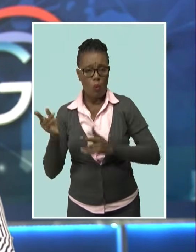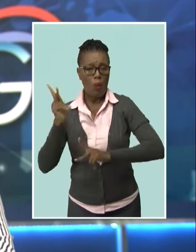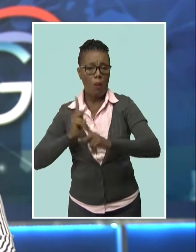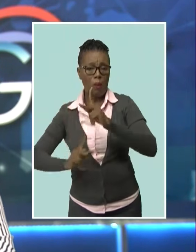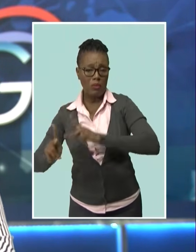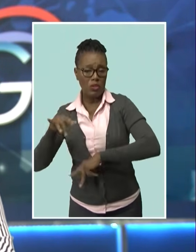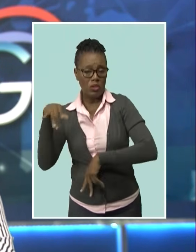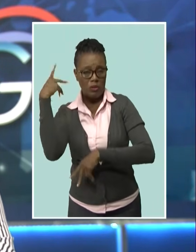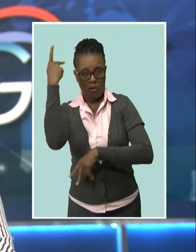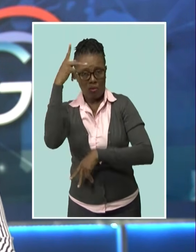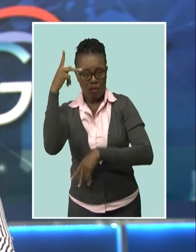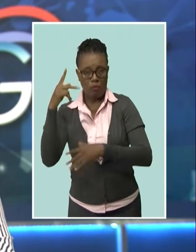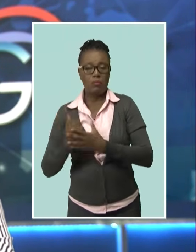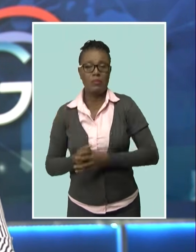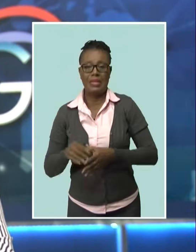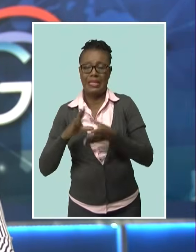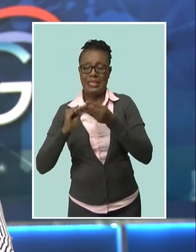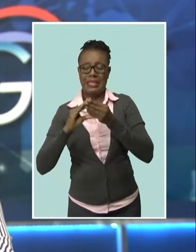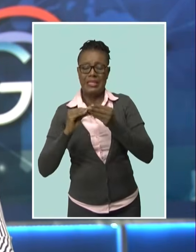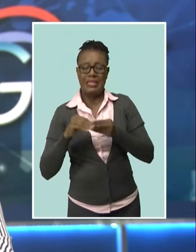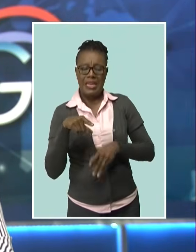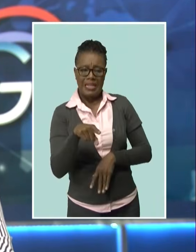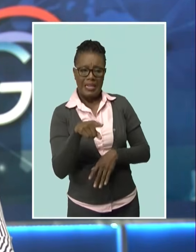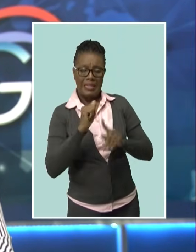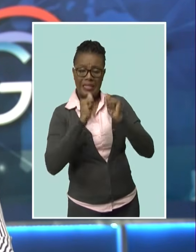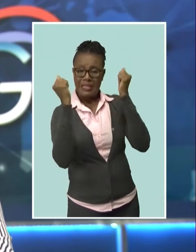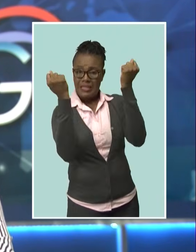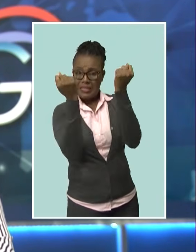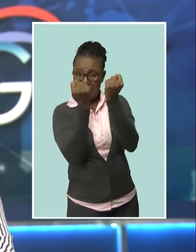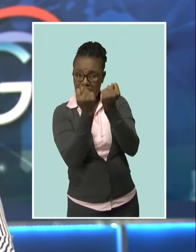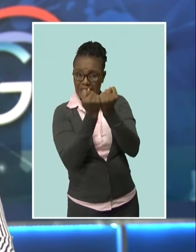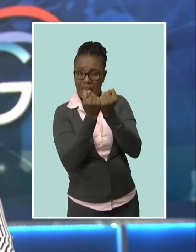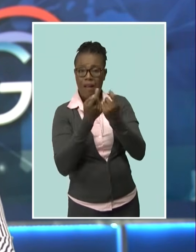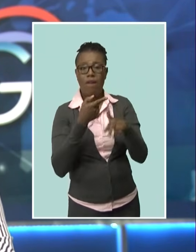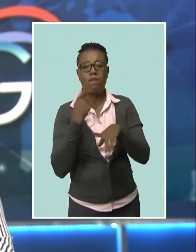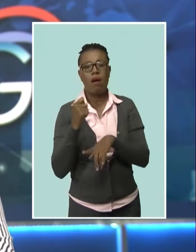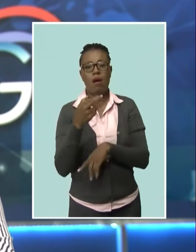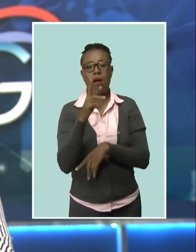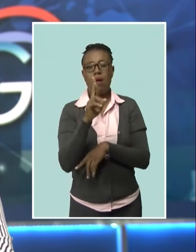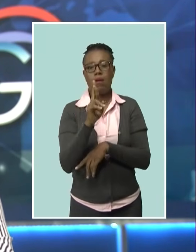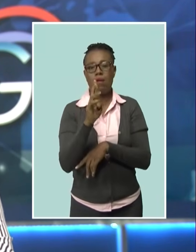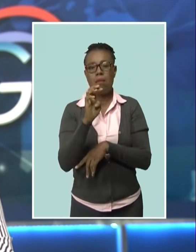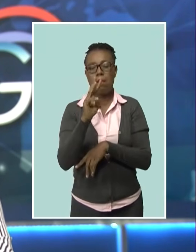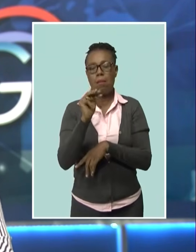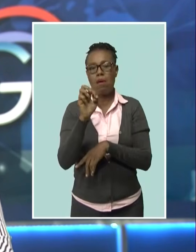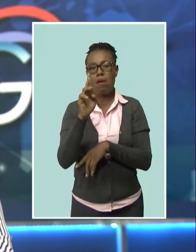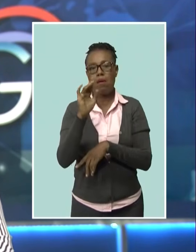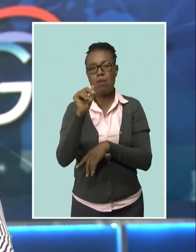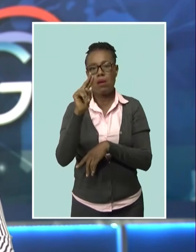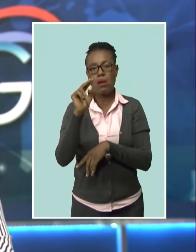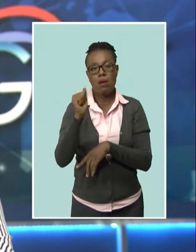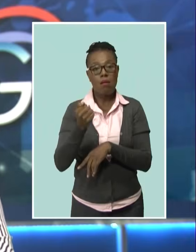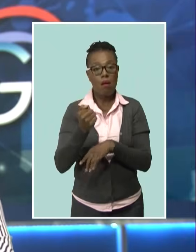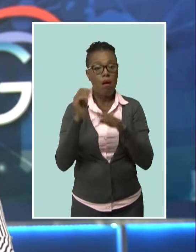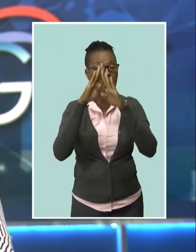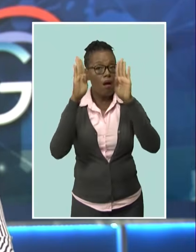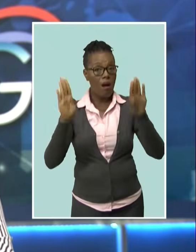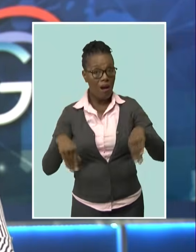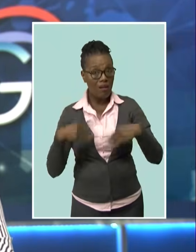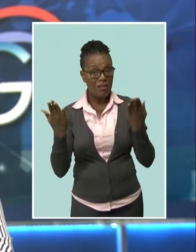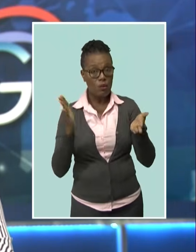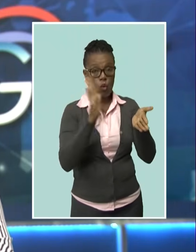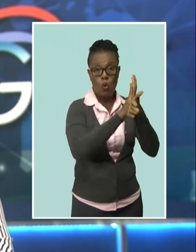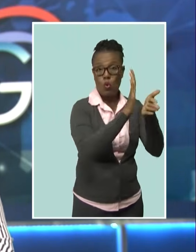Williams. She says a team from rehab facility Marina House has been going into schools to educate young girls on the dangers